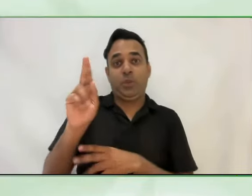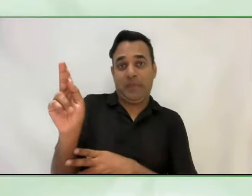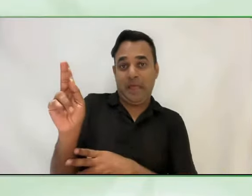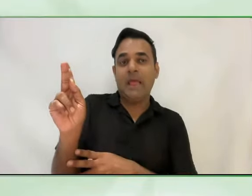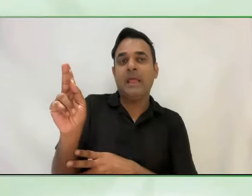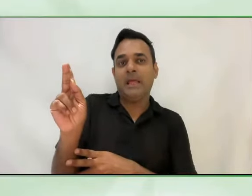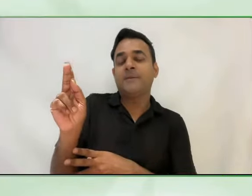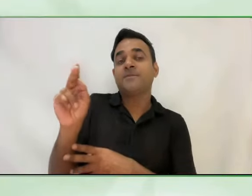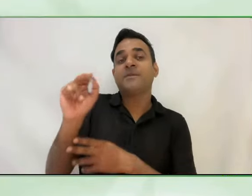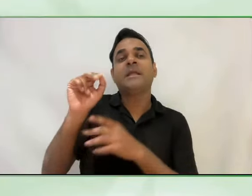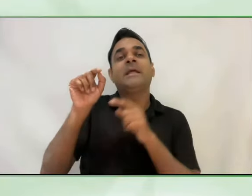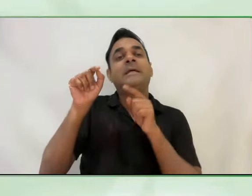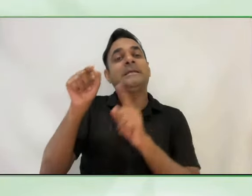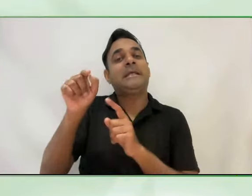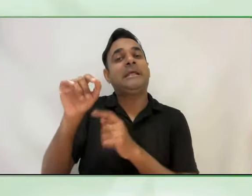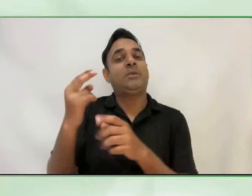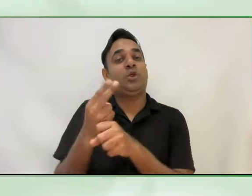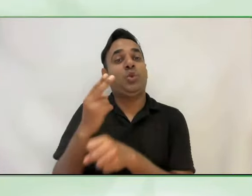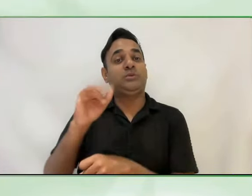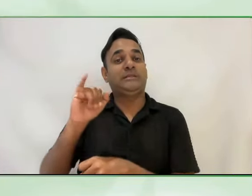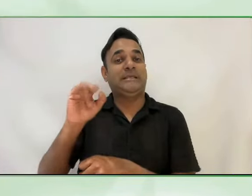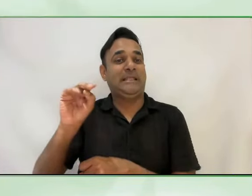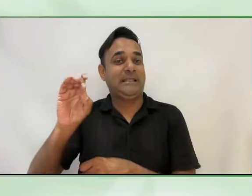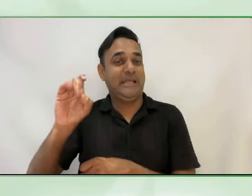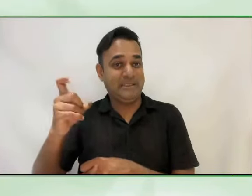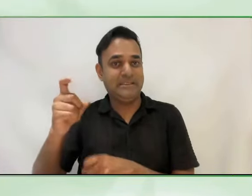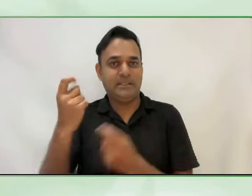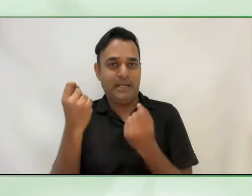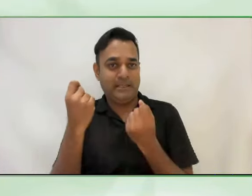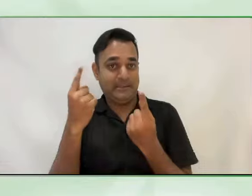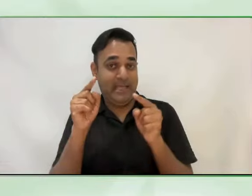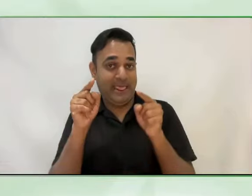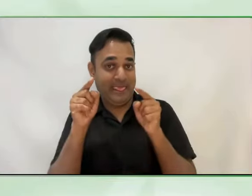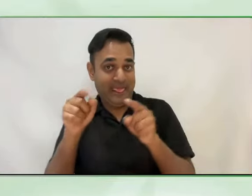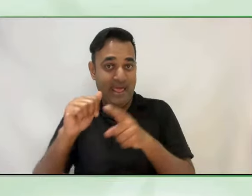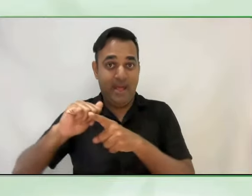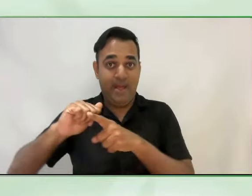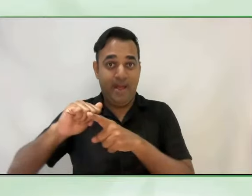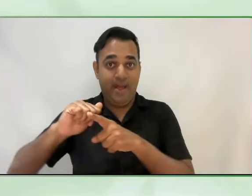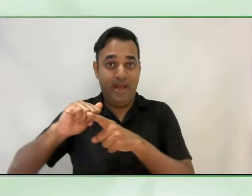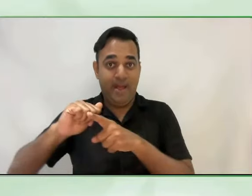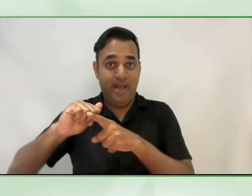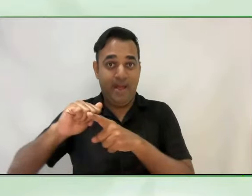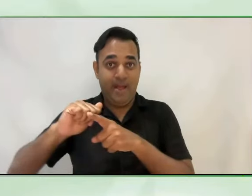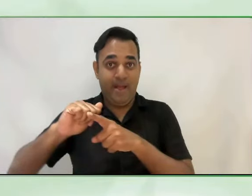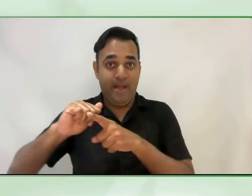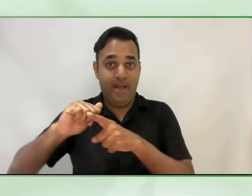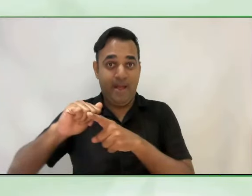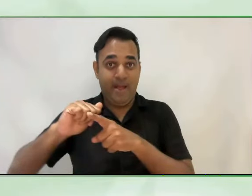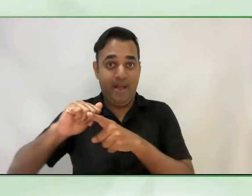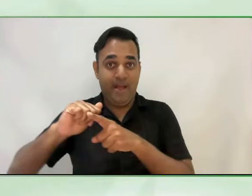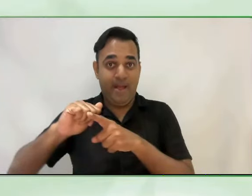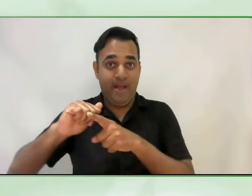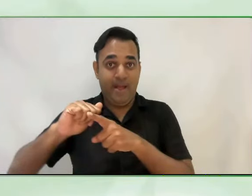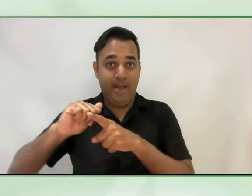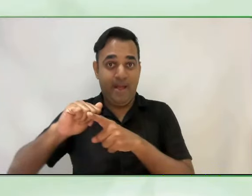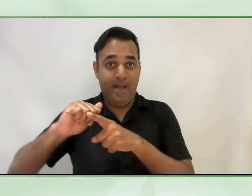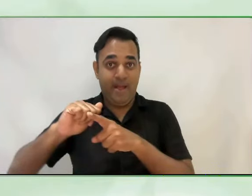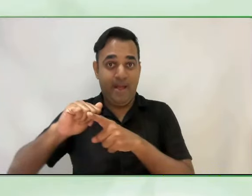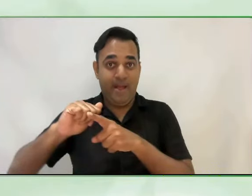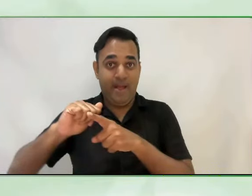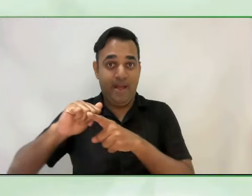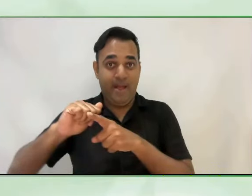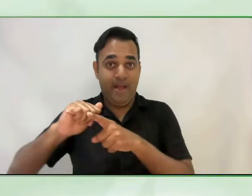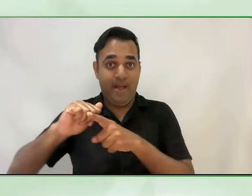a gradual supportive approach with employers, which I think will really, really help us to see the change for neurodivergent